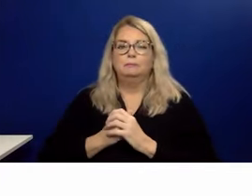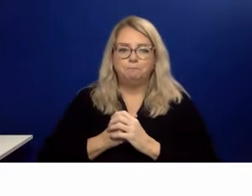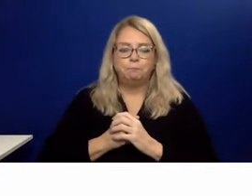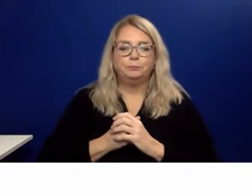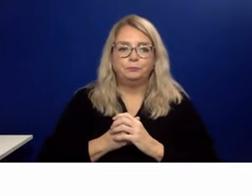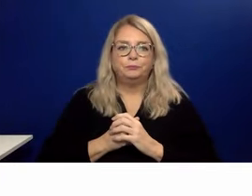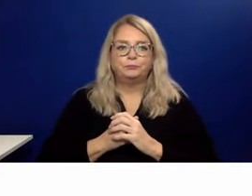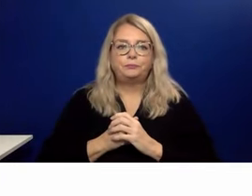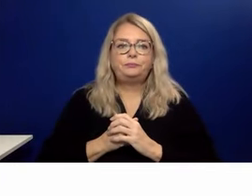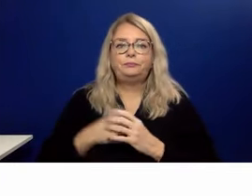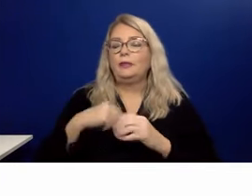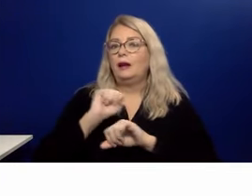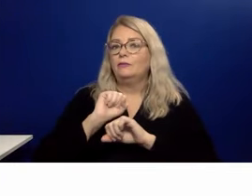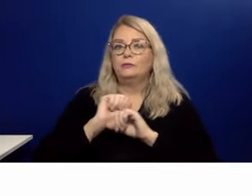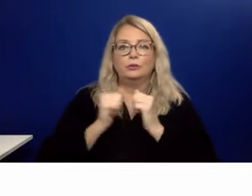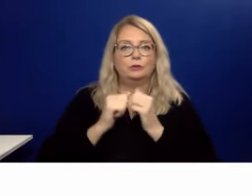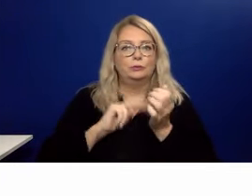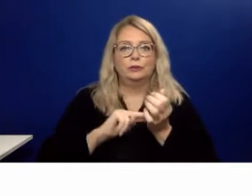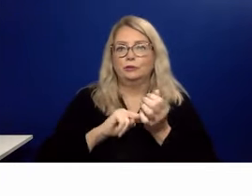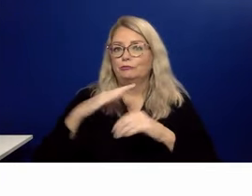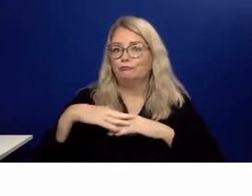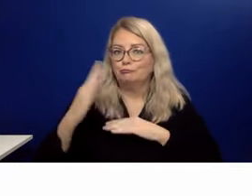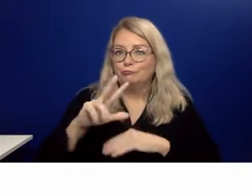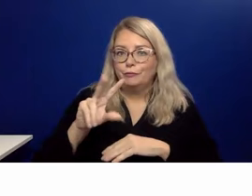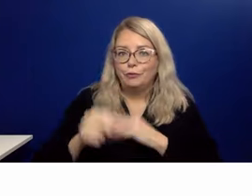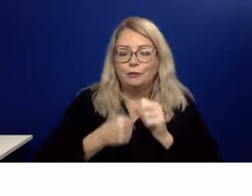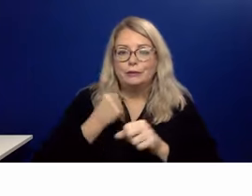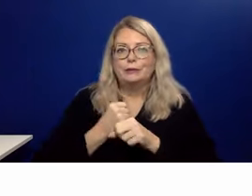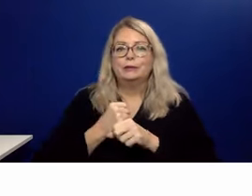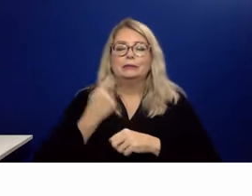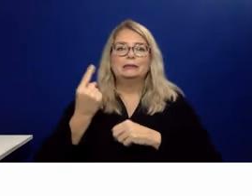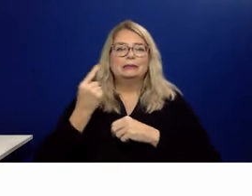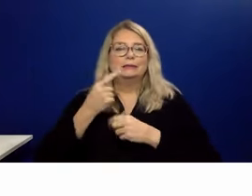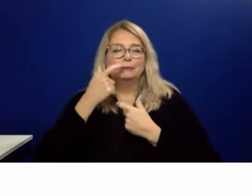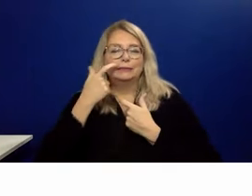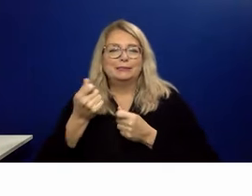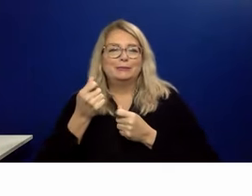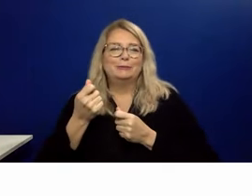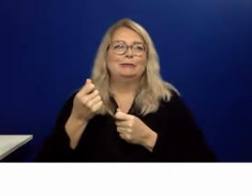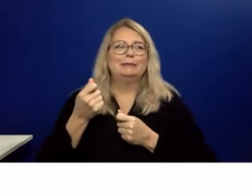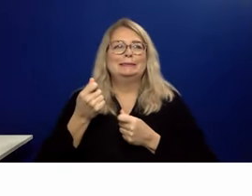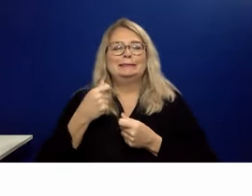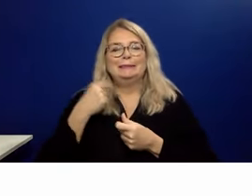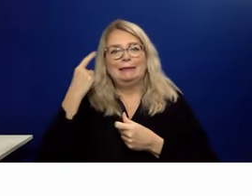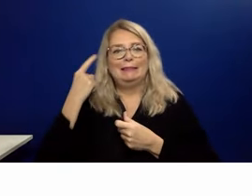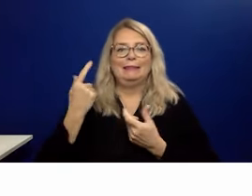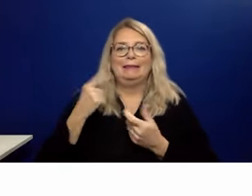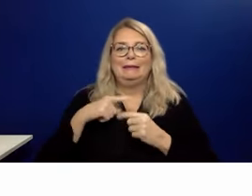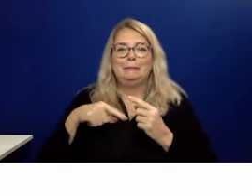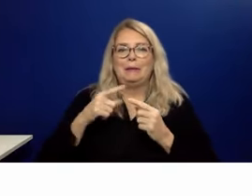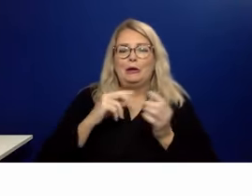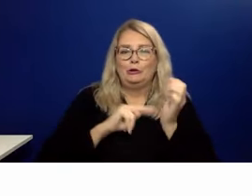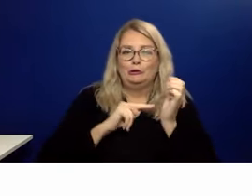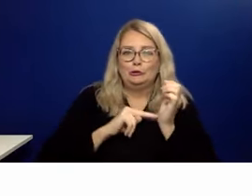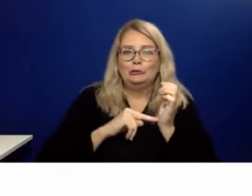So I've worked with nurses over 30 years. There's something interesting to me about nurses. Someone in the someone on the Zoom mentioned,